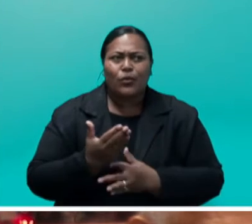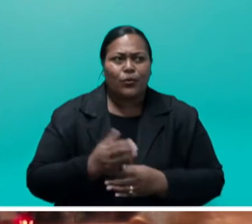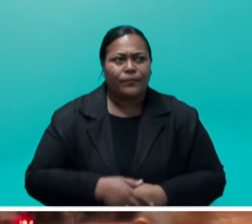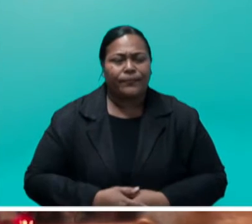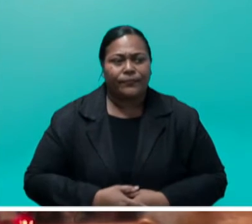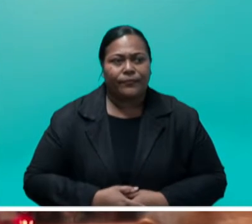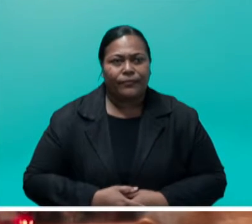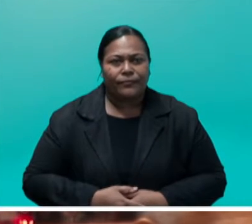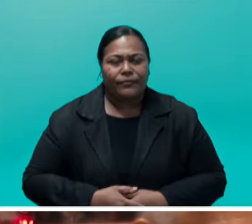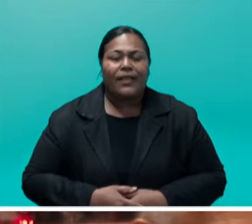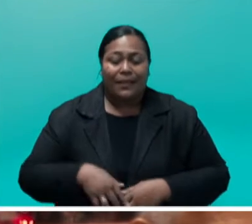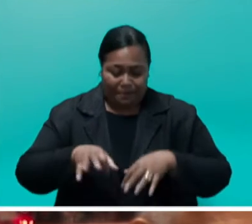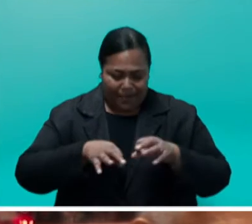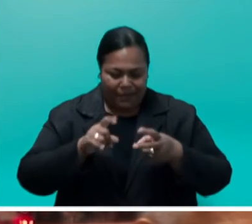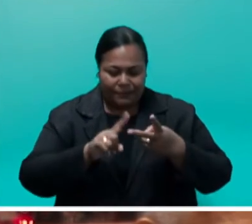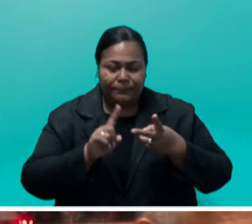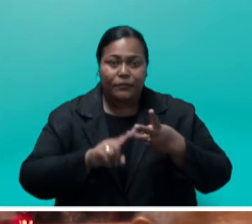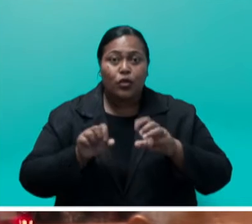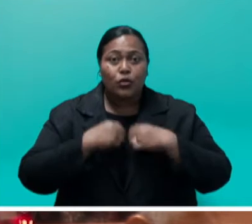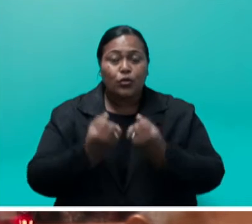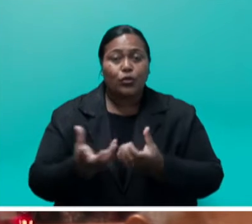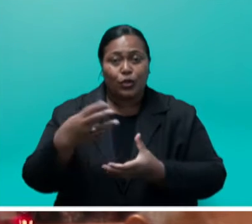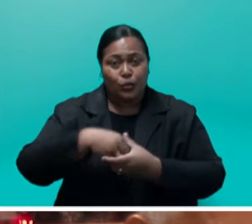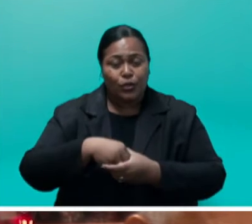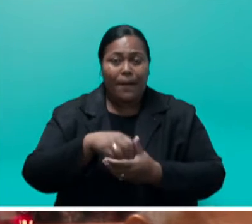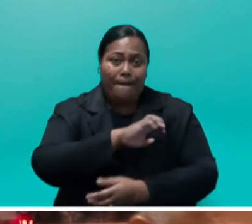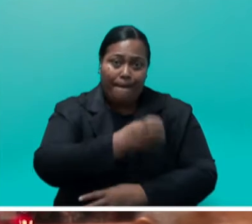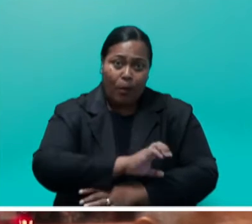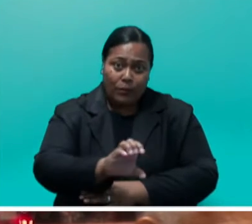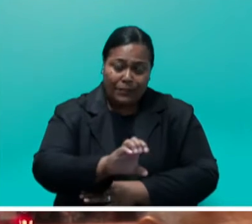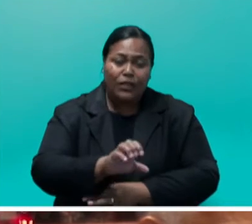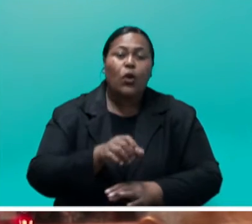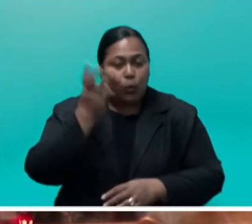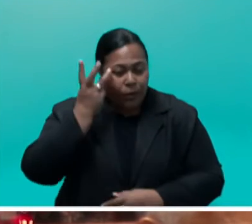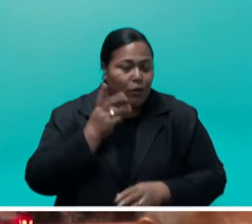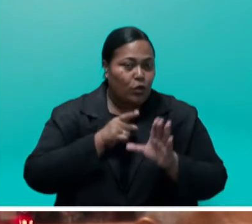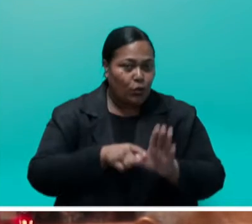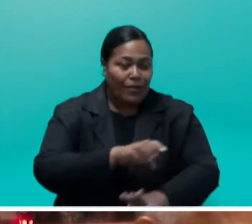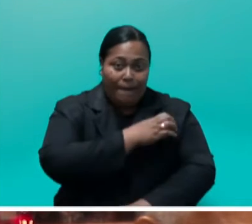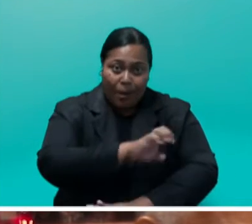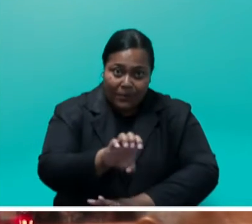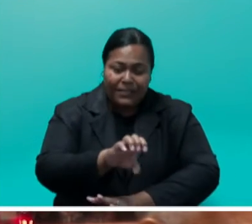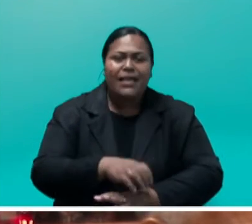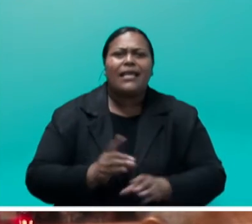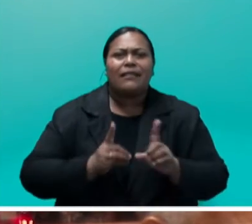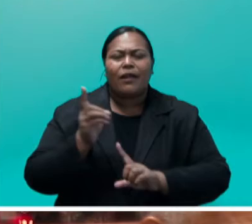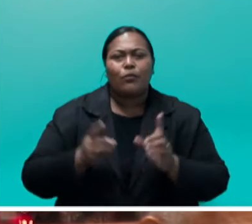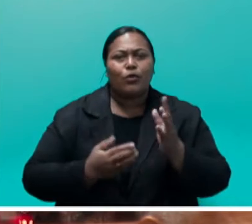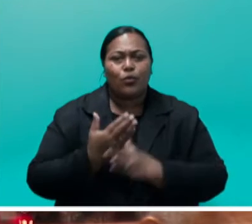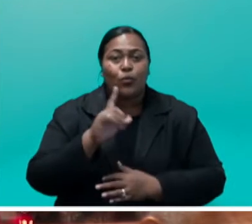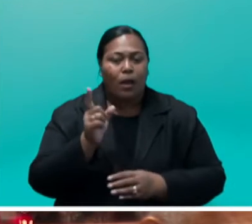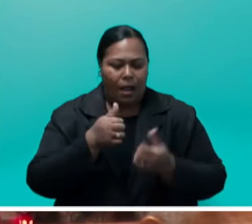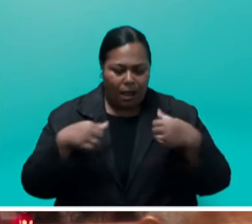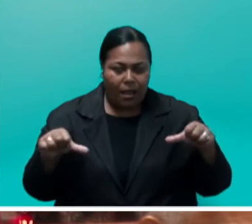strategy, social inclusion and empowerment, women and youth empowerment and development through agriculture,